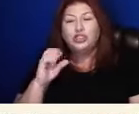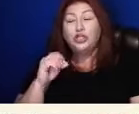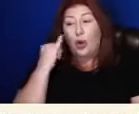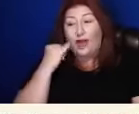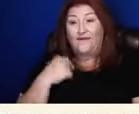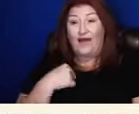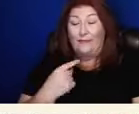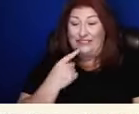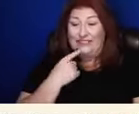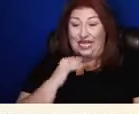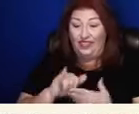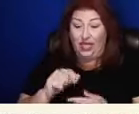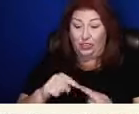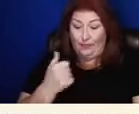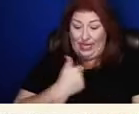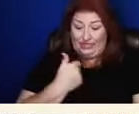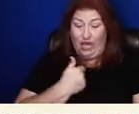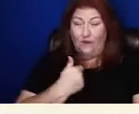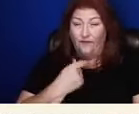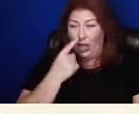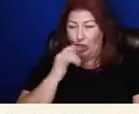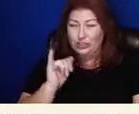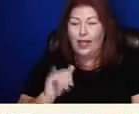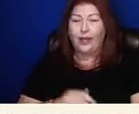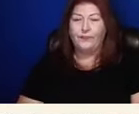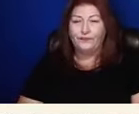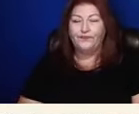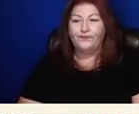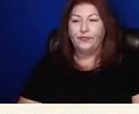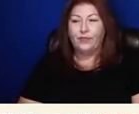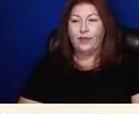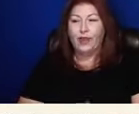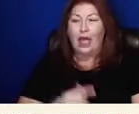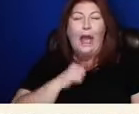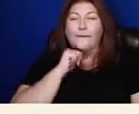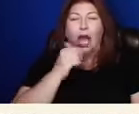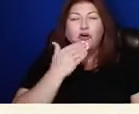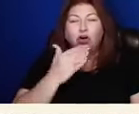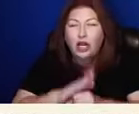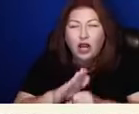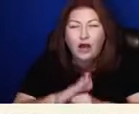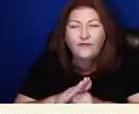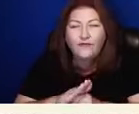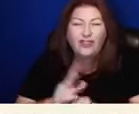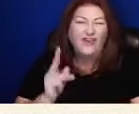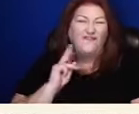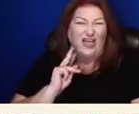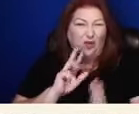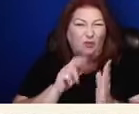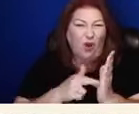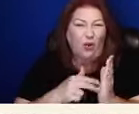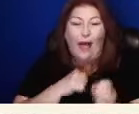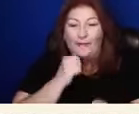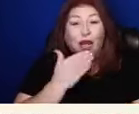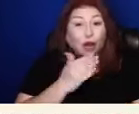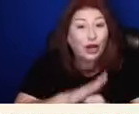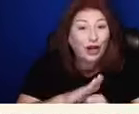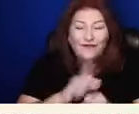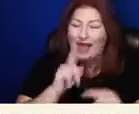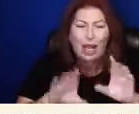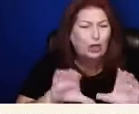in myself, it looks like, oh, I'm not good enough, right? The victim role is that I'm not good enough. I can't do